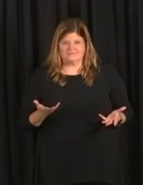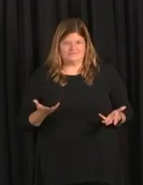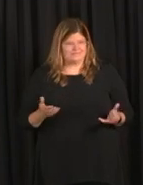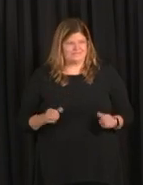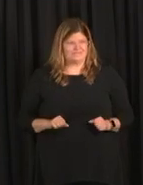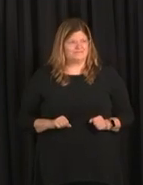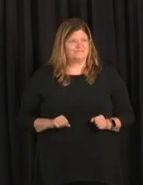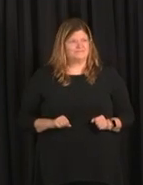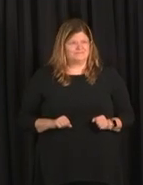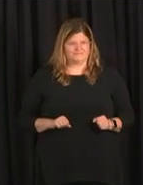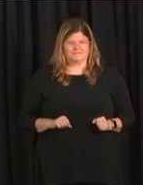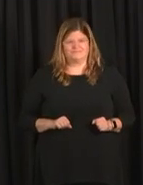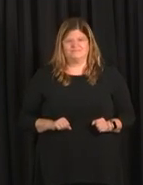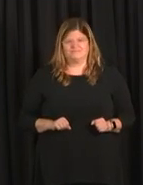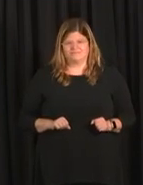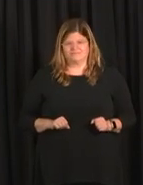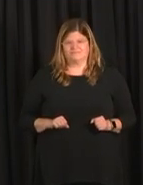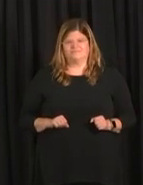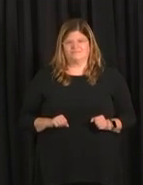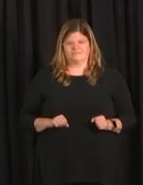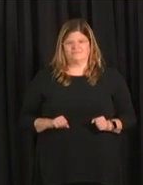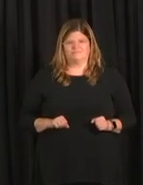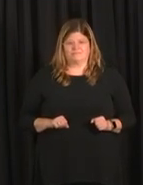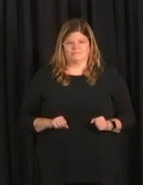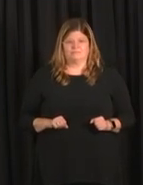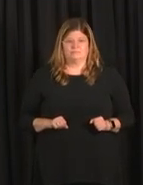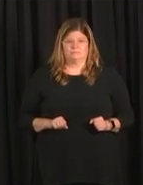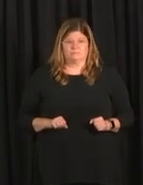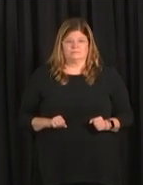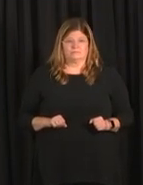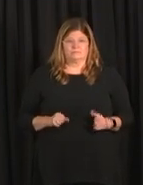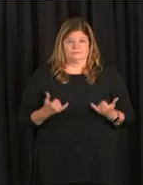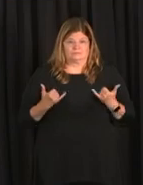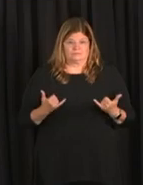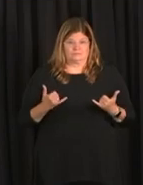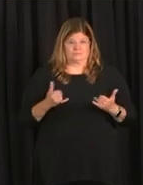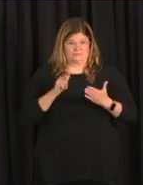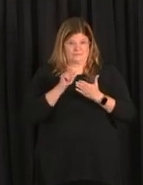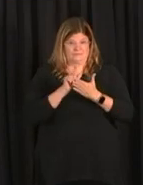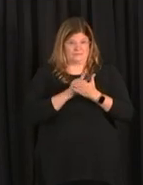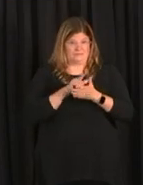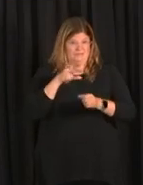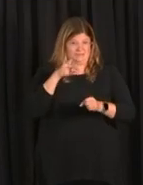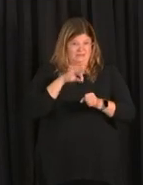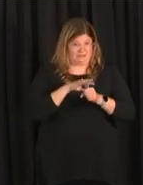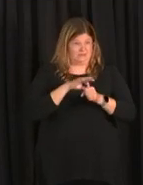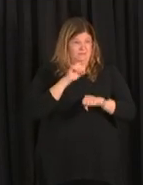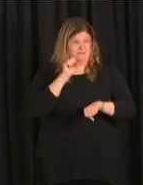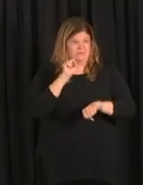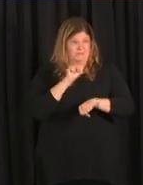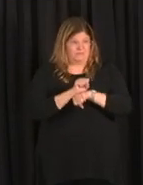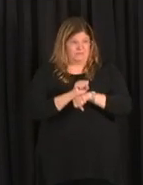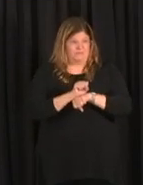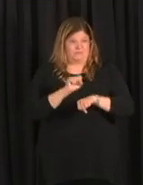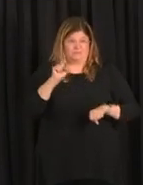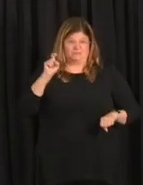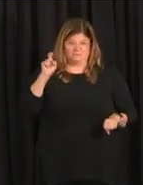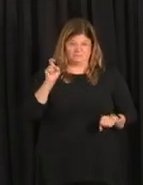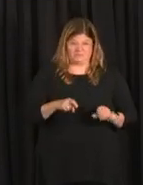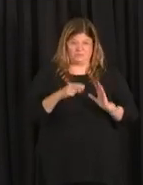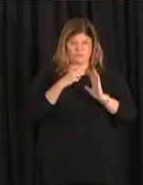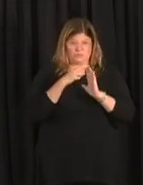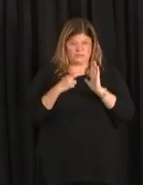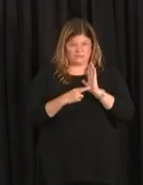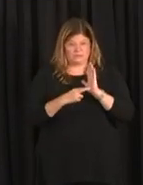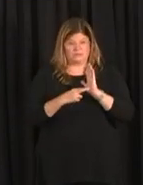This is what Mr. Allen, who's moving it, said. Under current law, election workers must be qualified registered electors, meaning they must